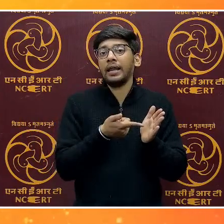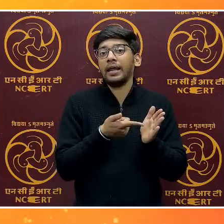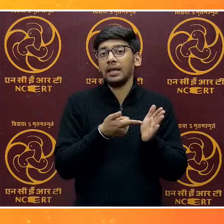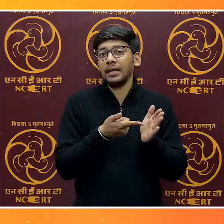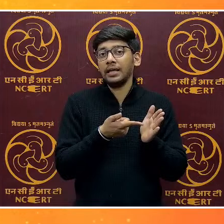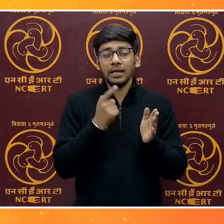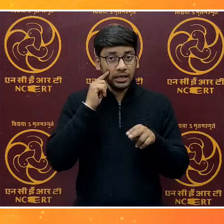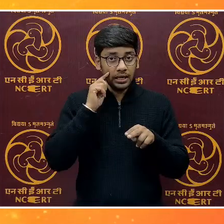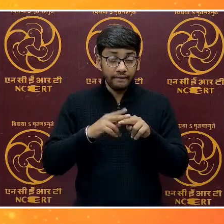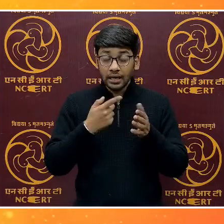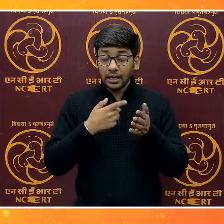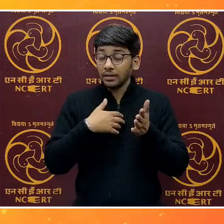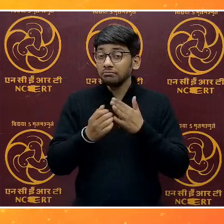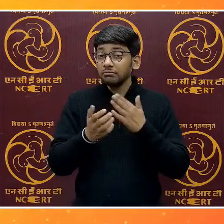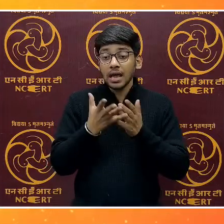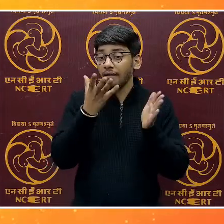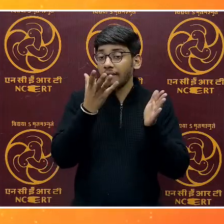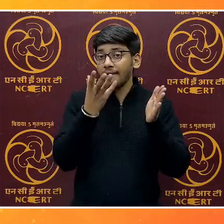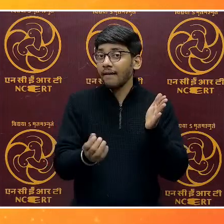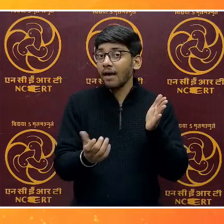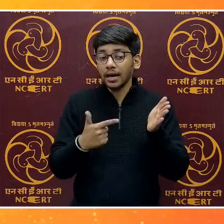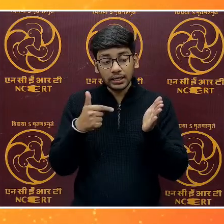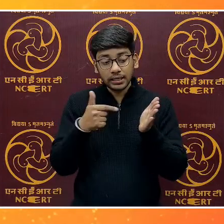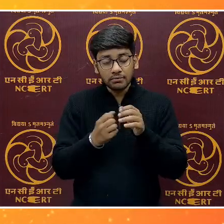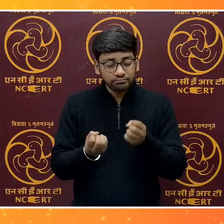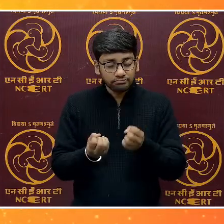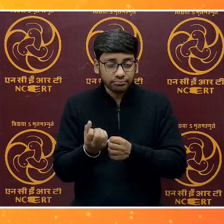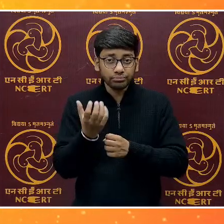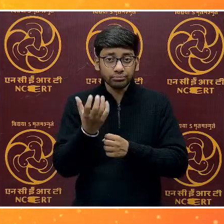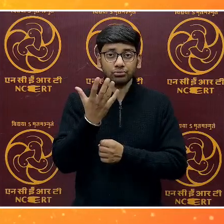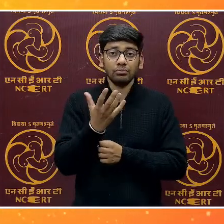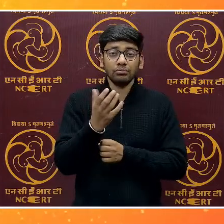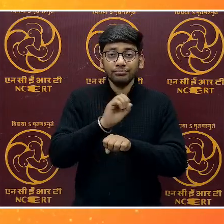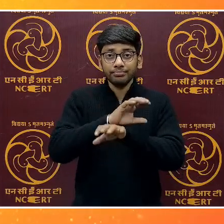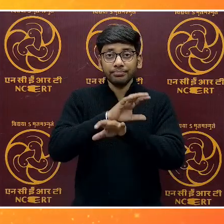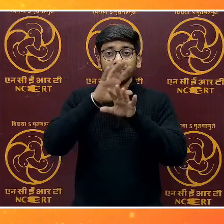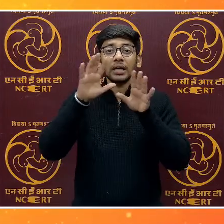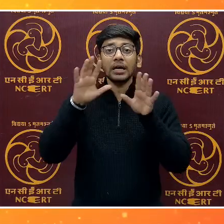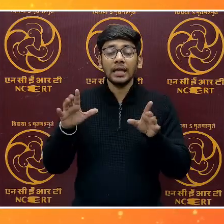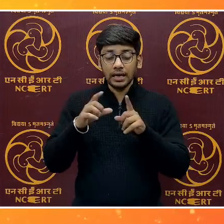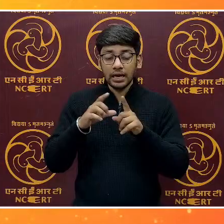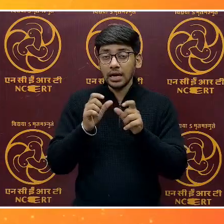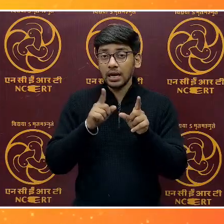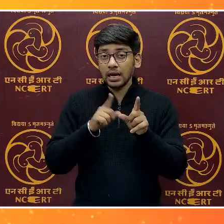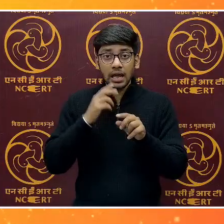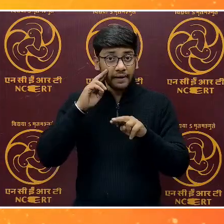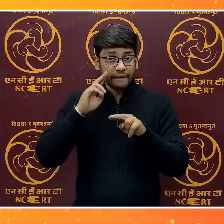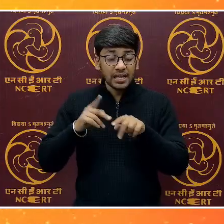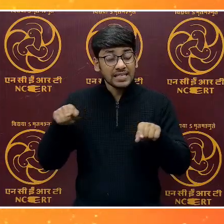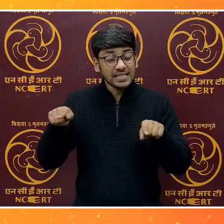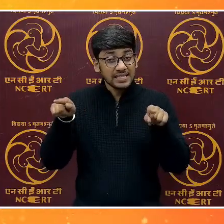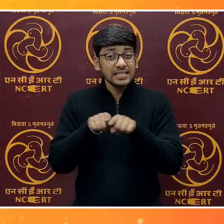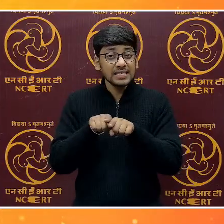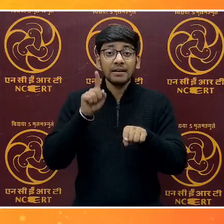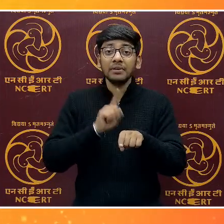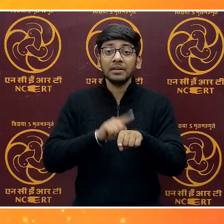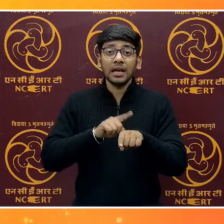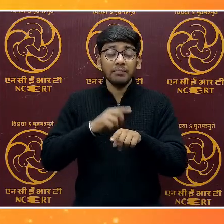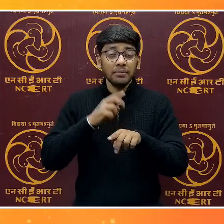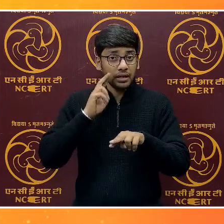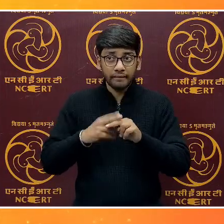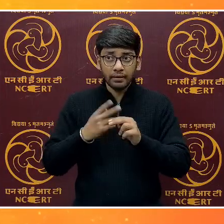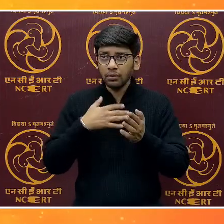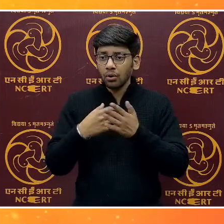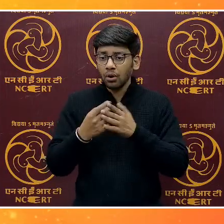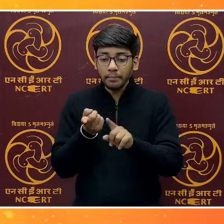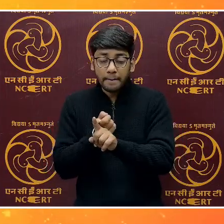something, it doesn't remain dark anymore. Yes. That's what we call day. But at the same time, some countries which